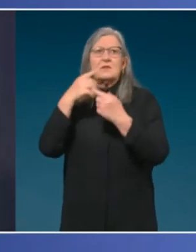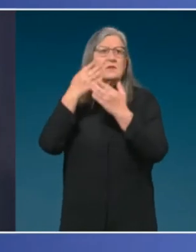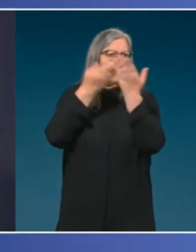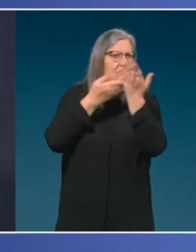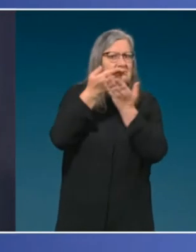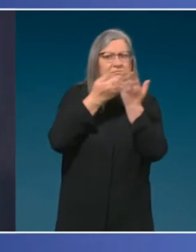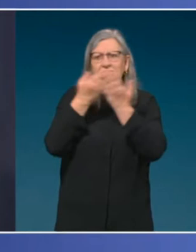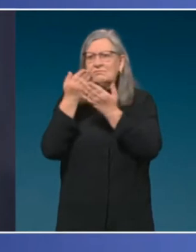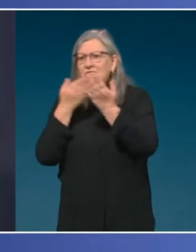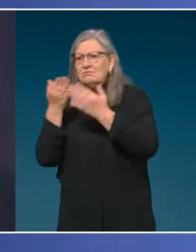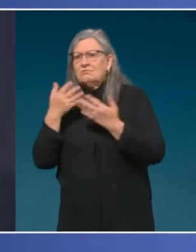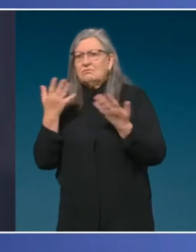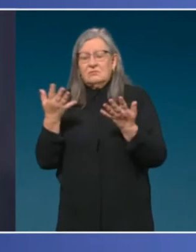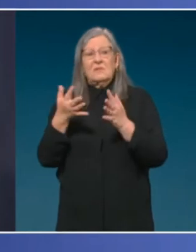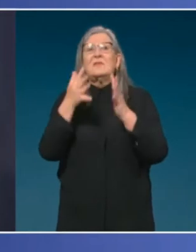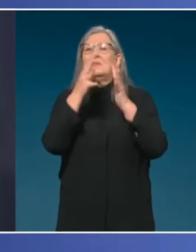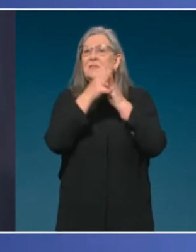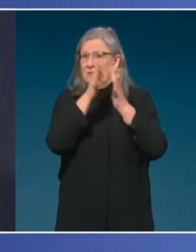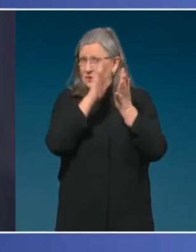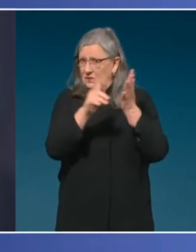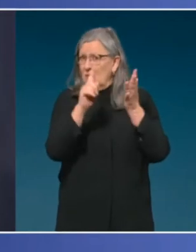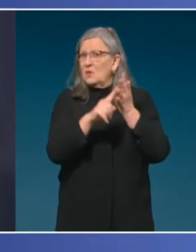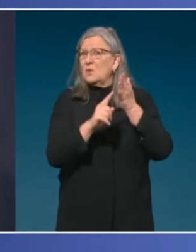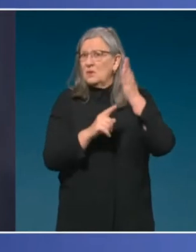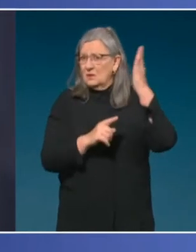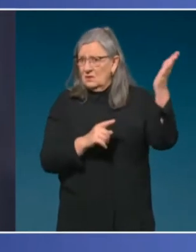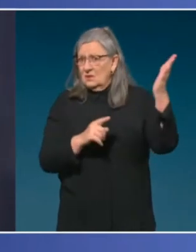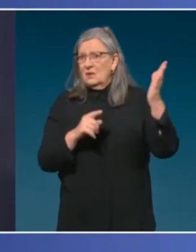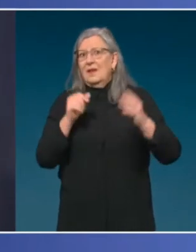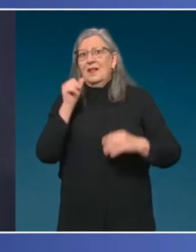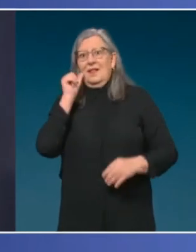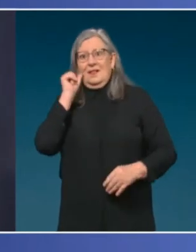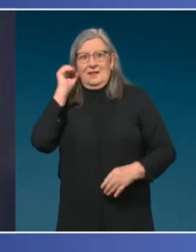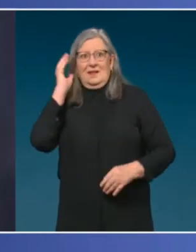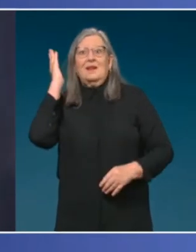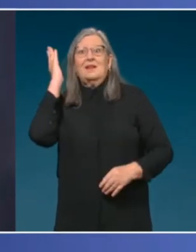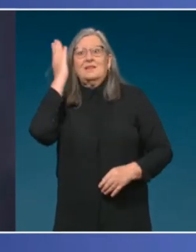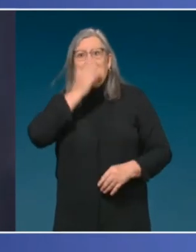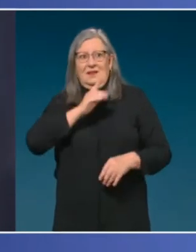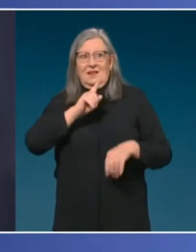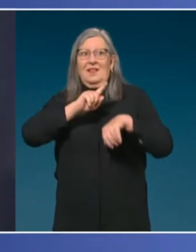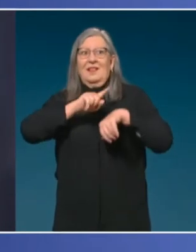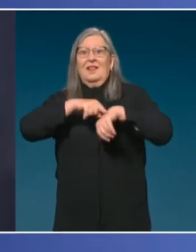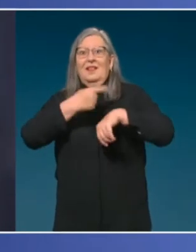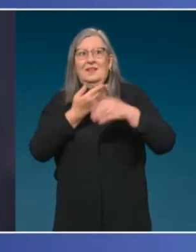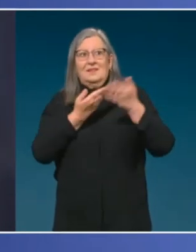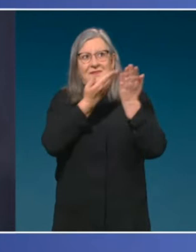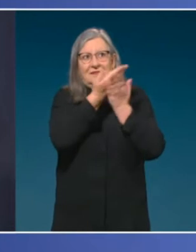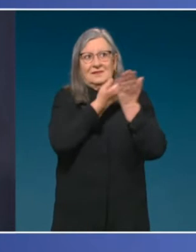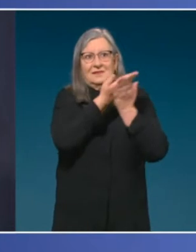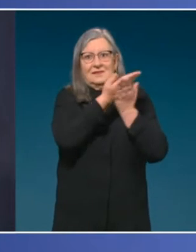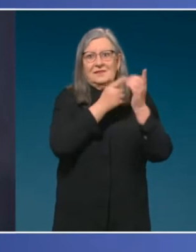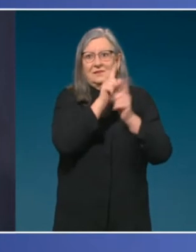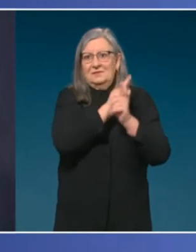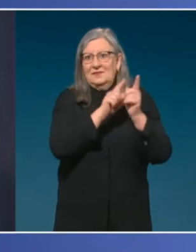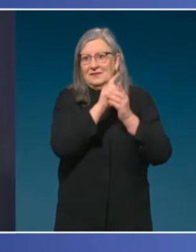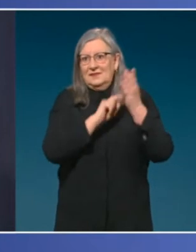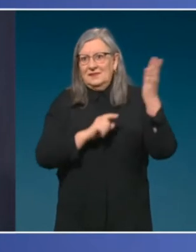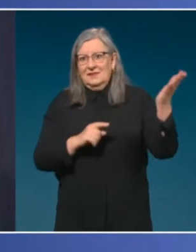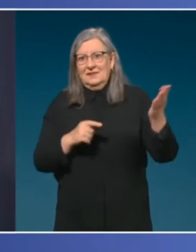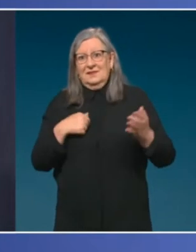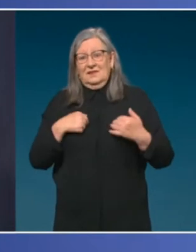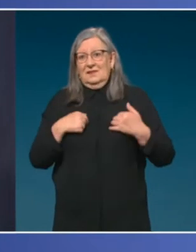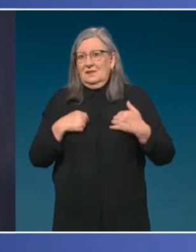was a late night for some of my team members last night and an early one this morning for other team members. So 24/7 we're